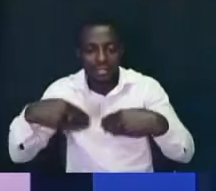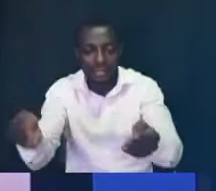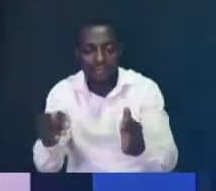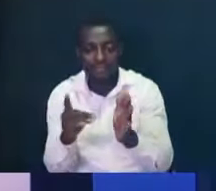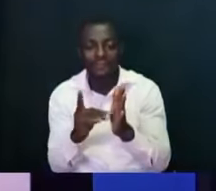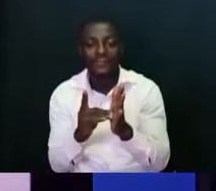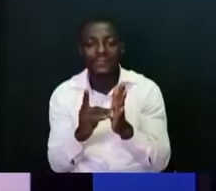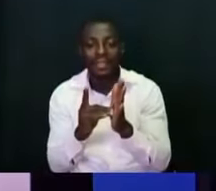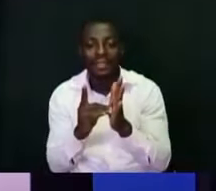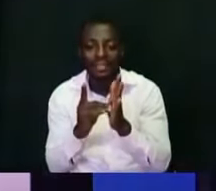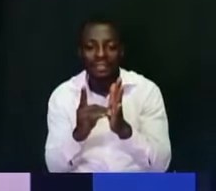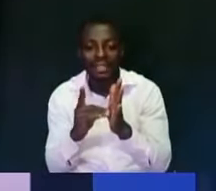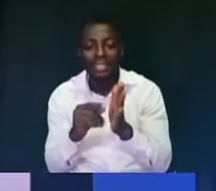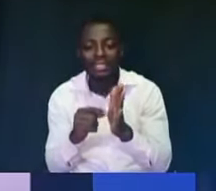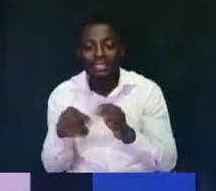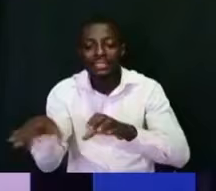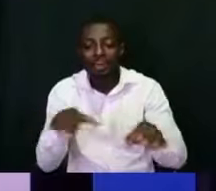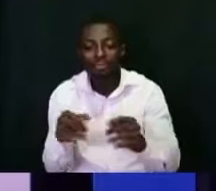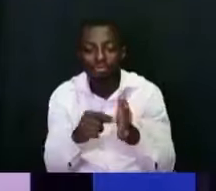of by action. And he